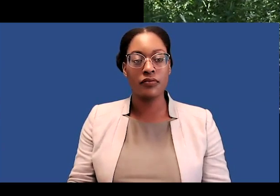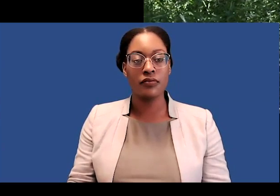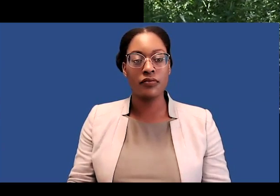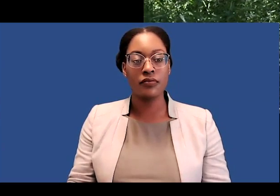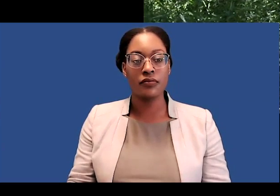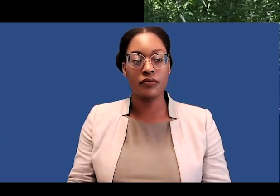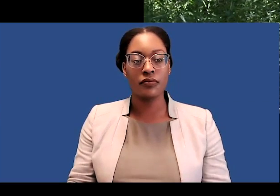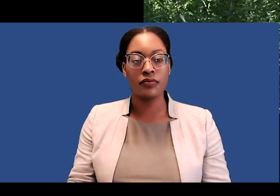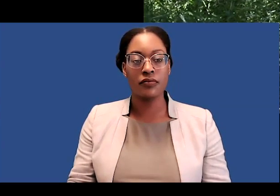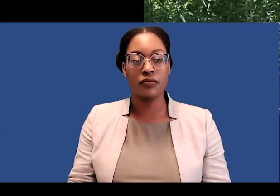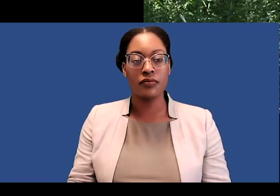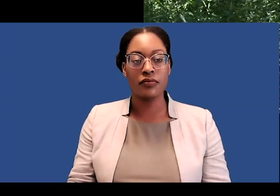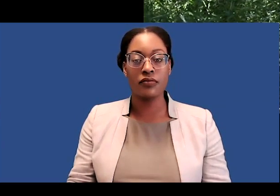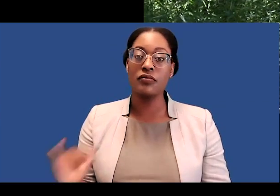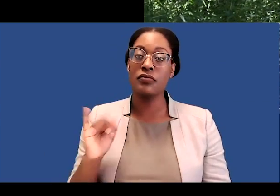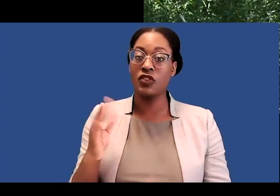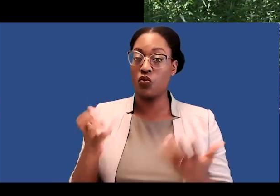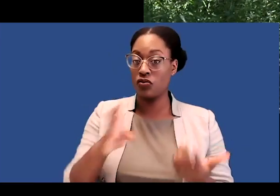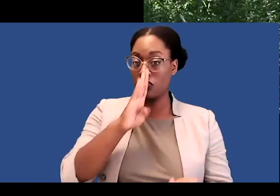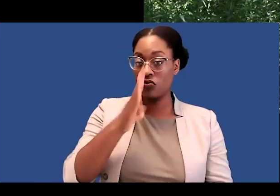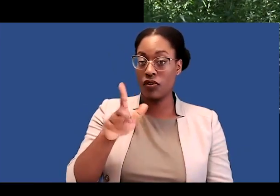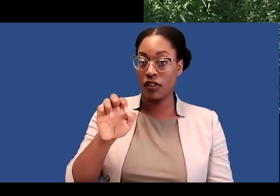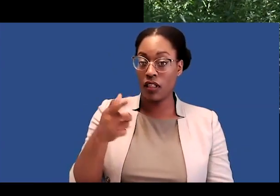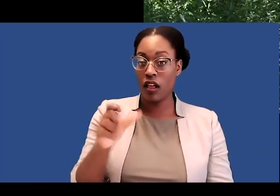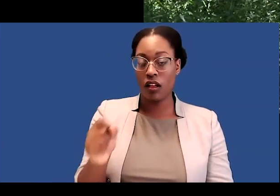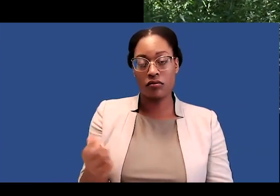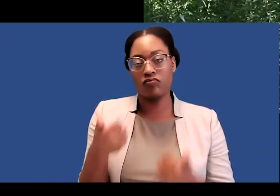Straighten the legs if that feels good today. If you need to take that stretch deeper.